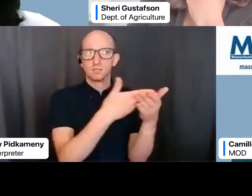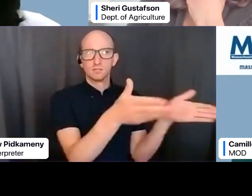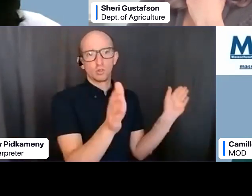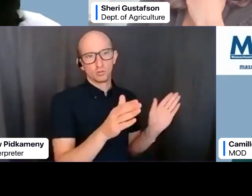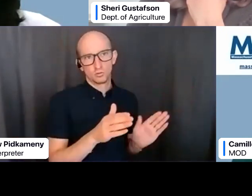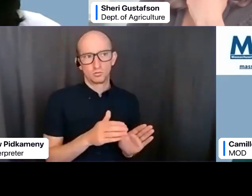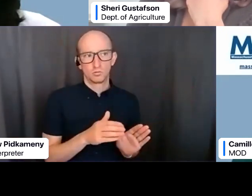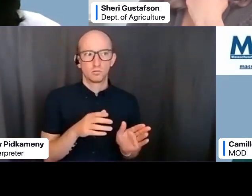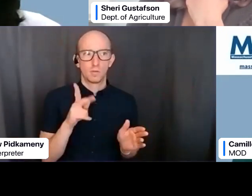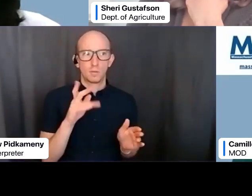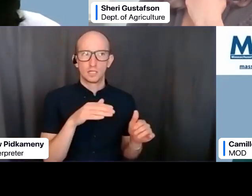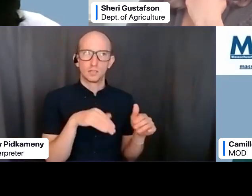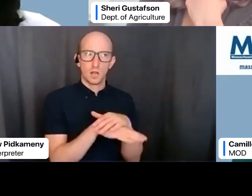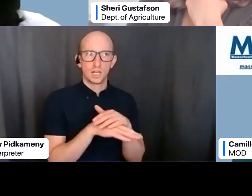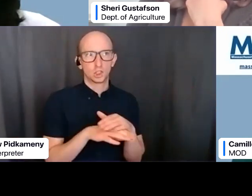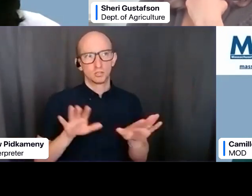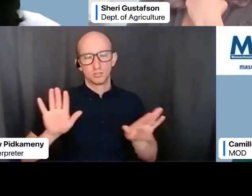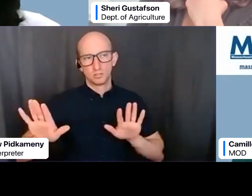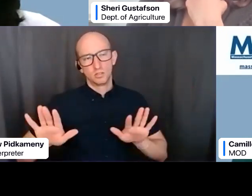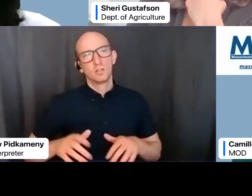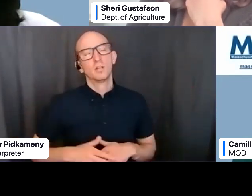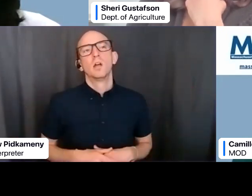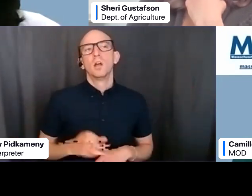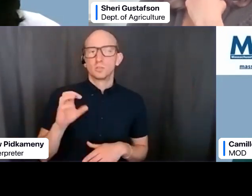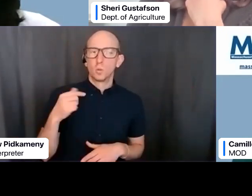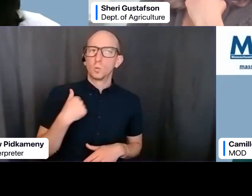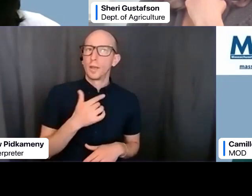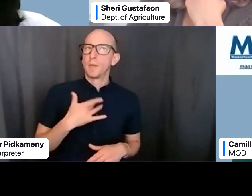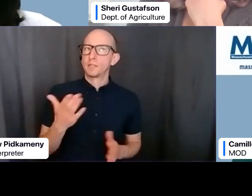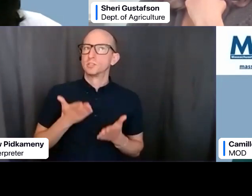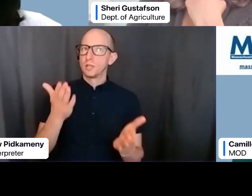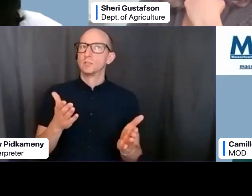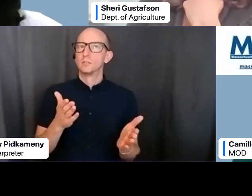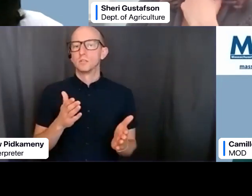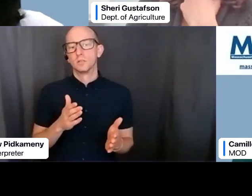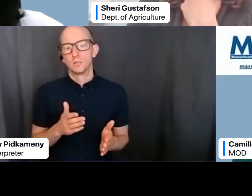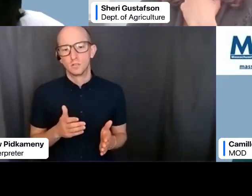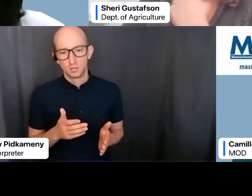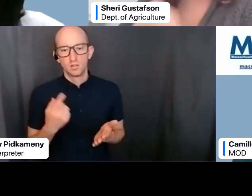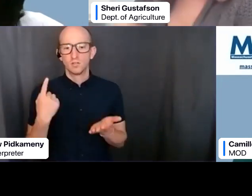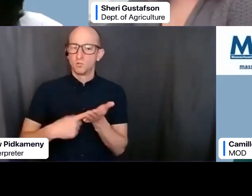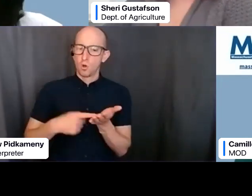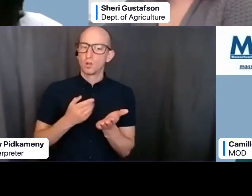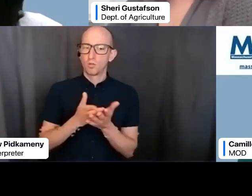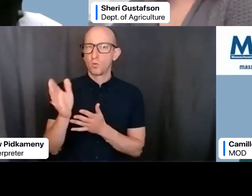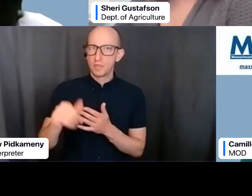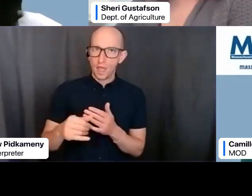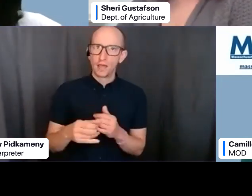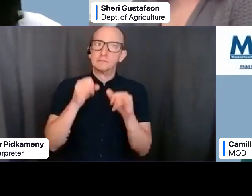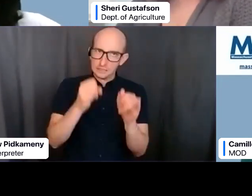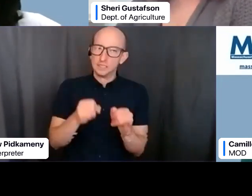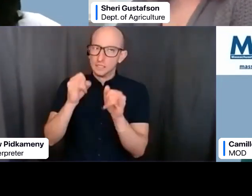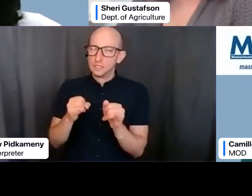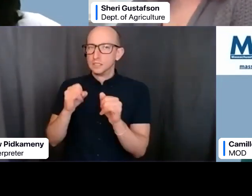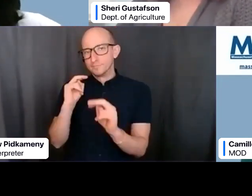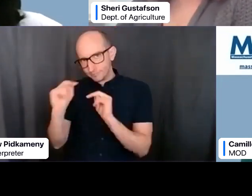have happen. And so we tend to suggest talking through those situations on a case-by-case basis with